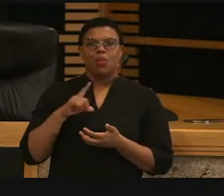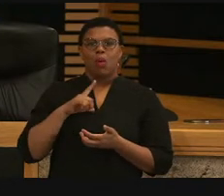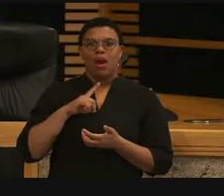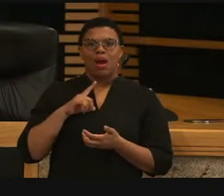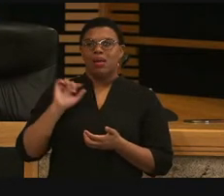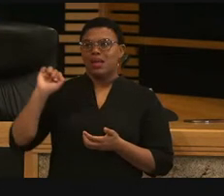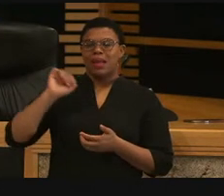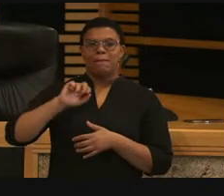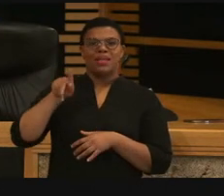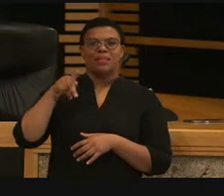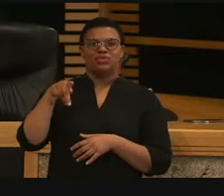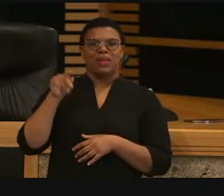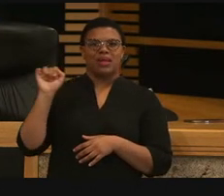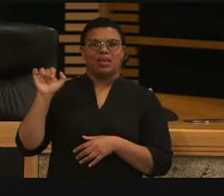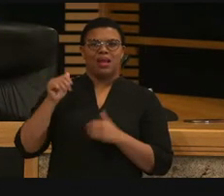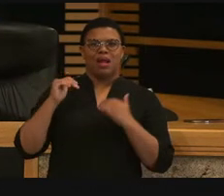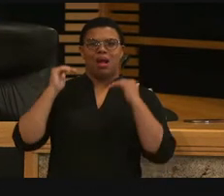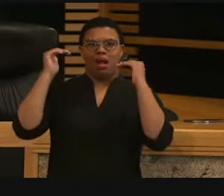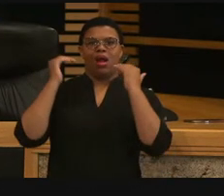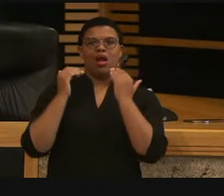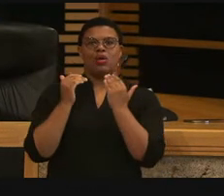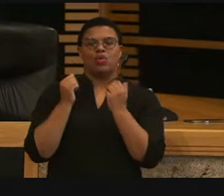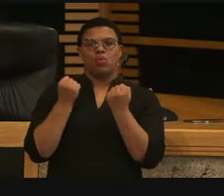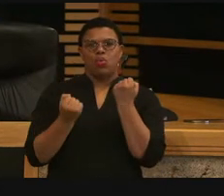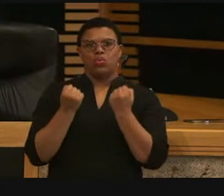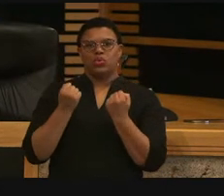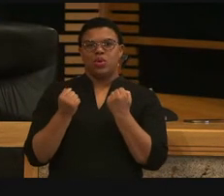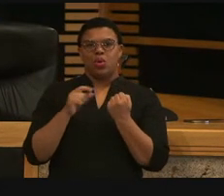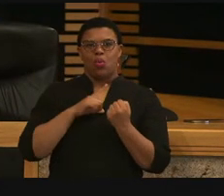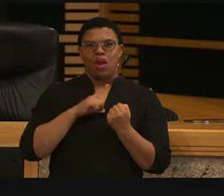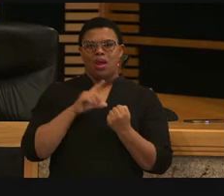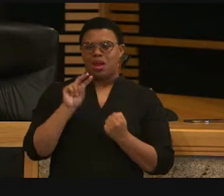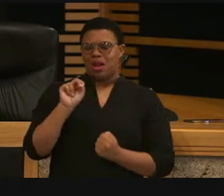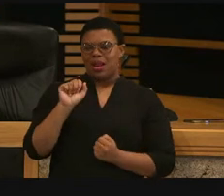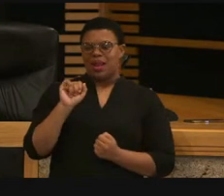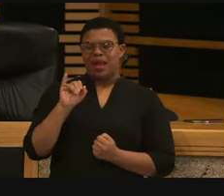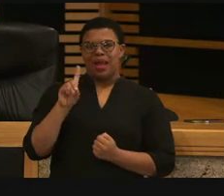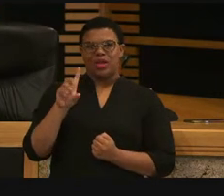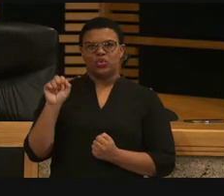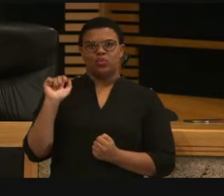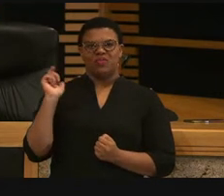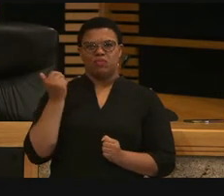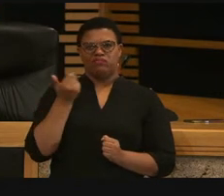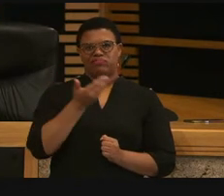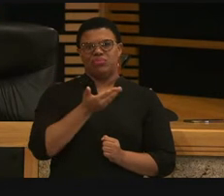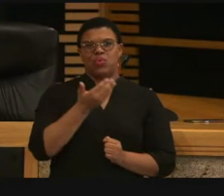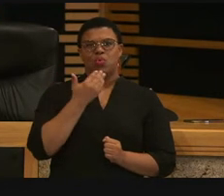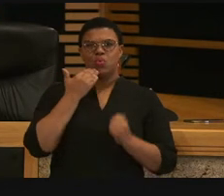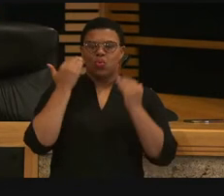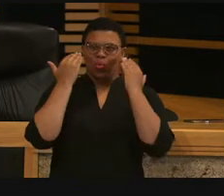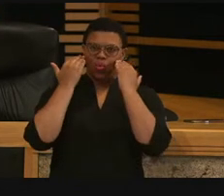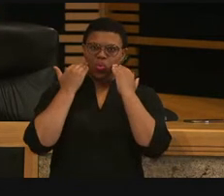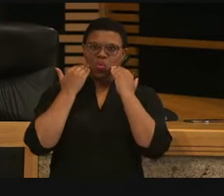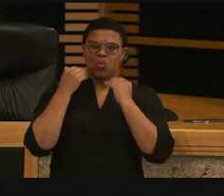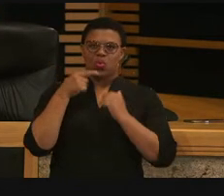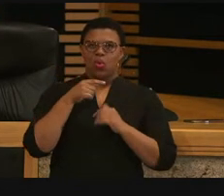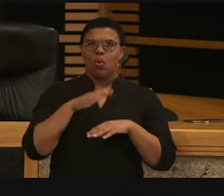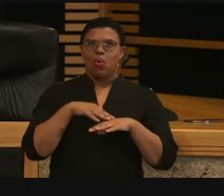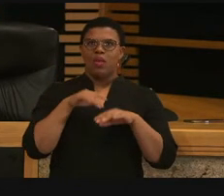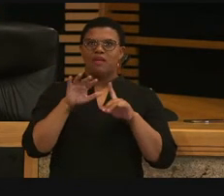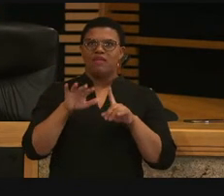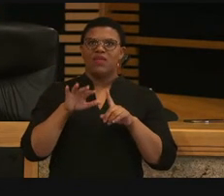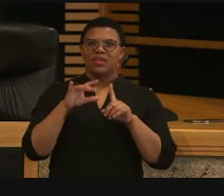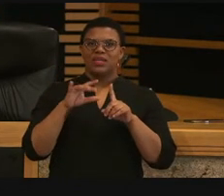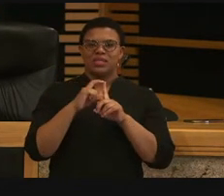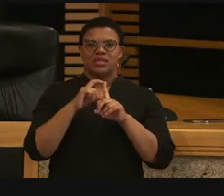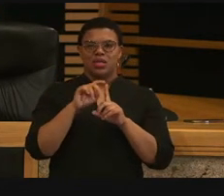Pietermaritzburg High Court in the Umngeni Water versus Naidu judgment that was delivered by Judge Musop on 15